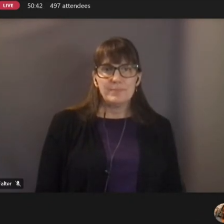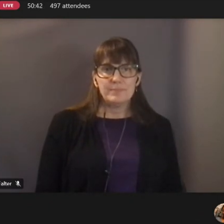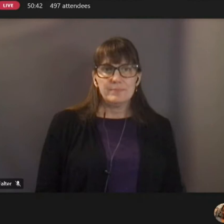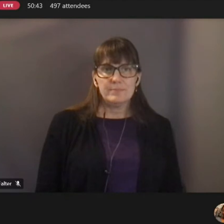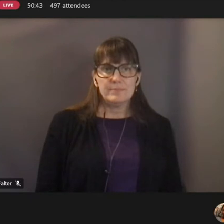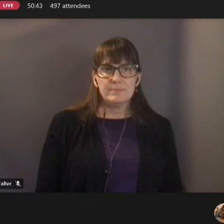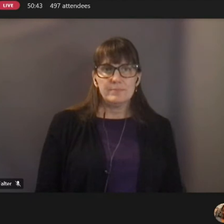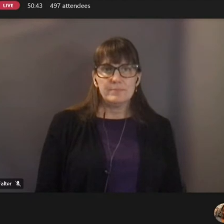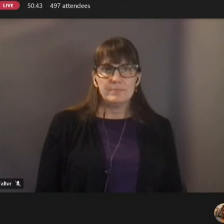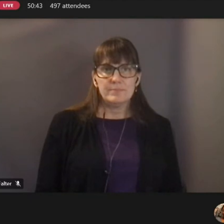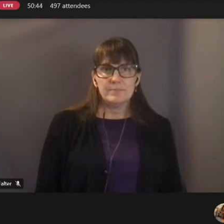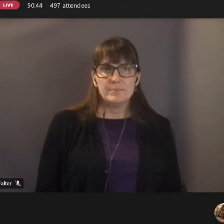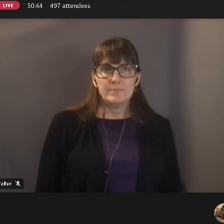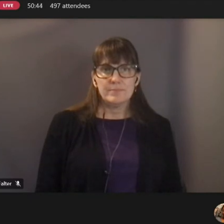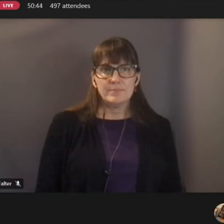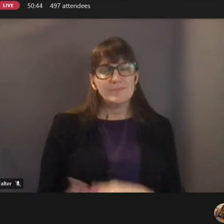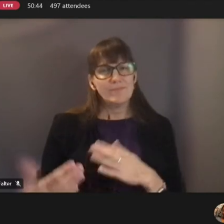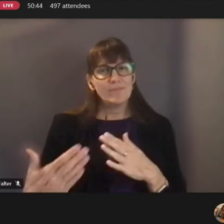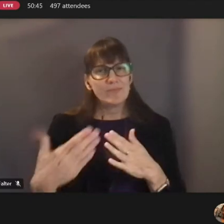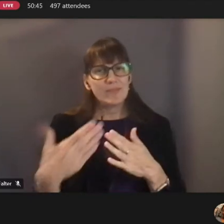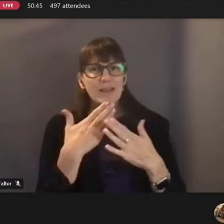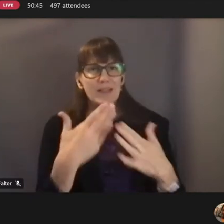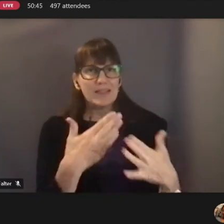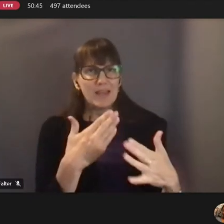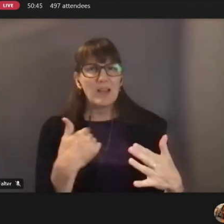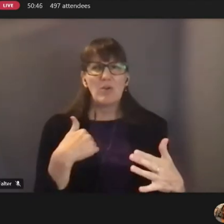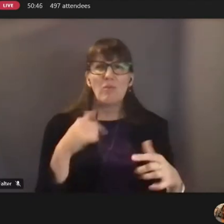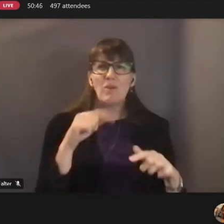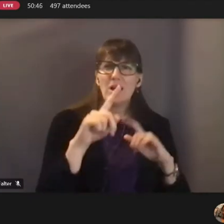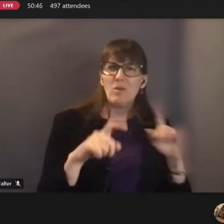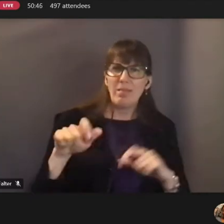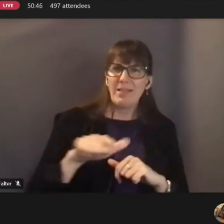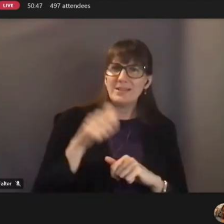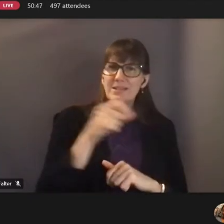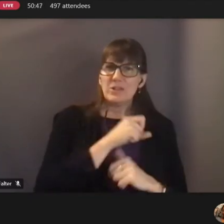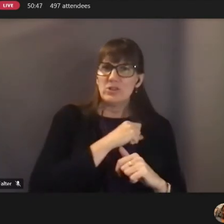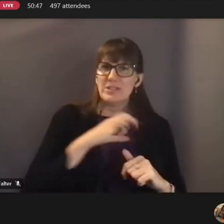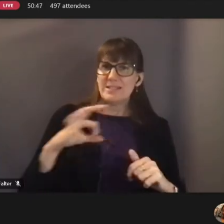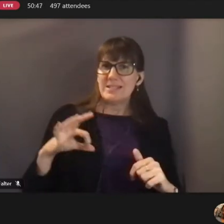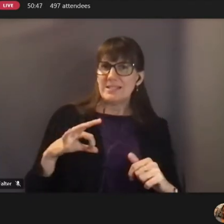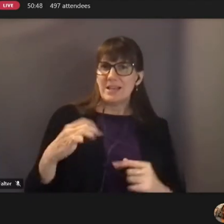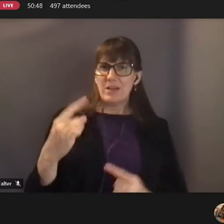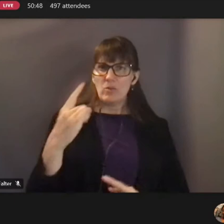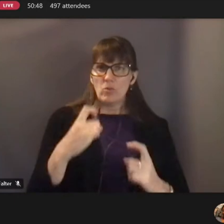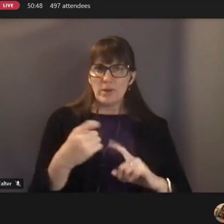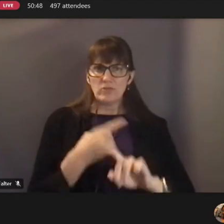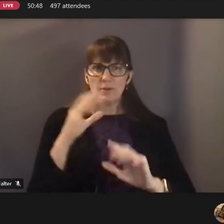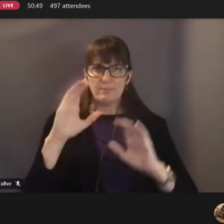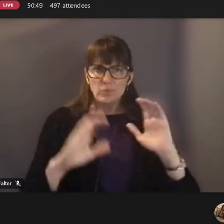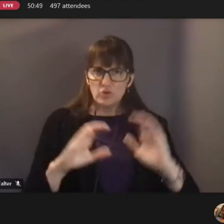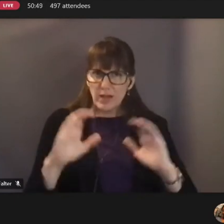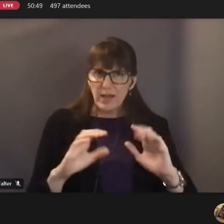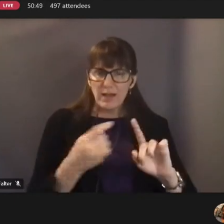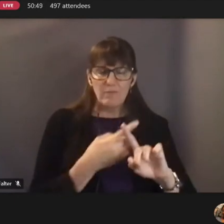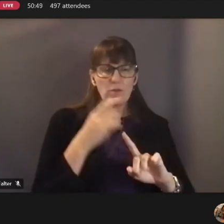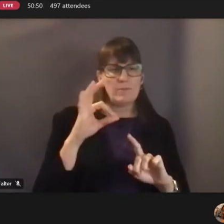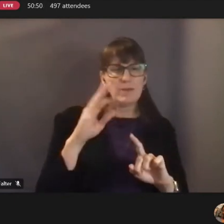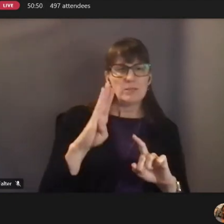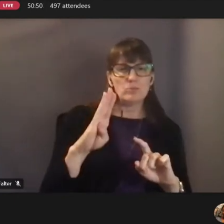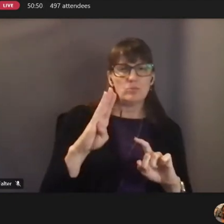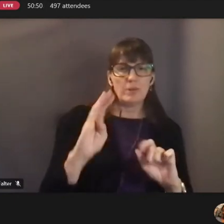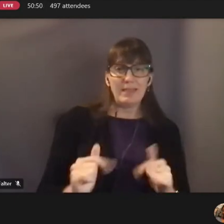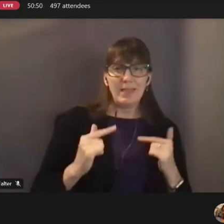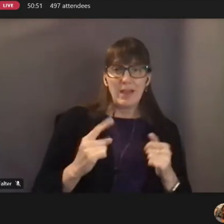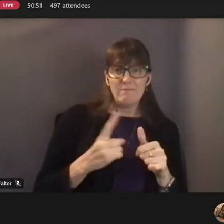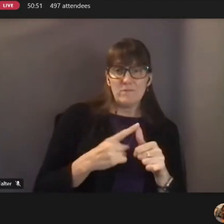Thank you. And I will ask colleagues questions here that we're getting from the chat, that we're getting from Facebook Live. And the first question